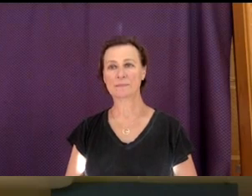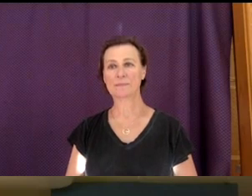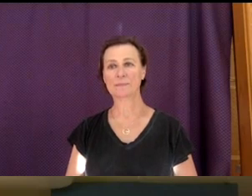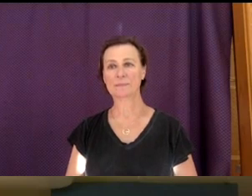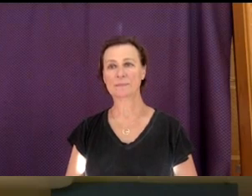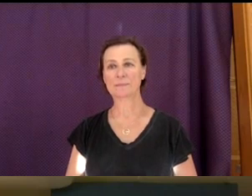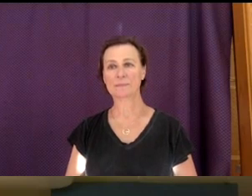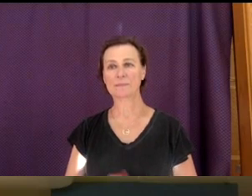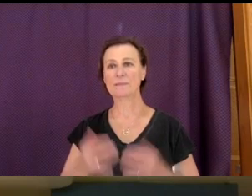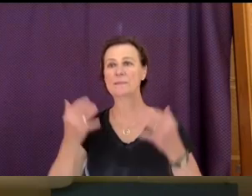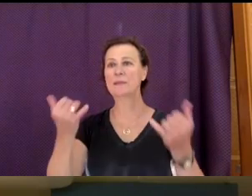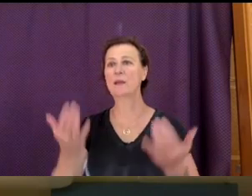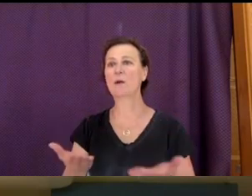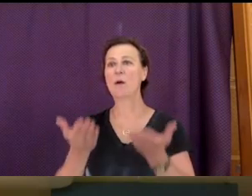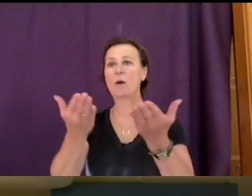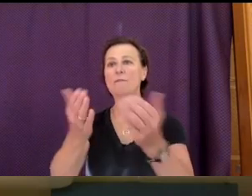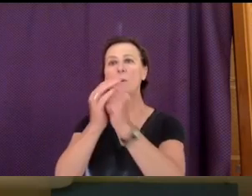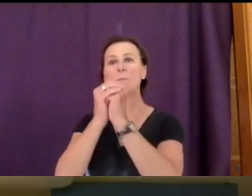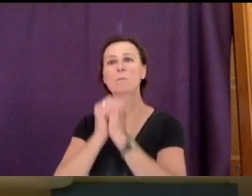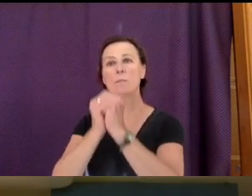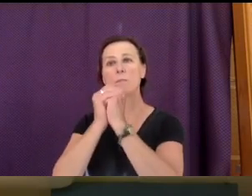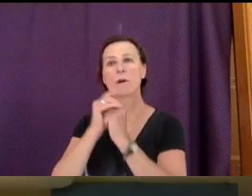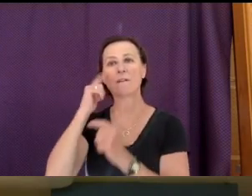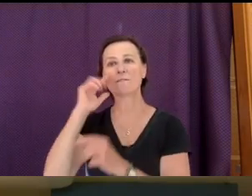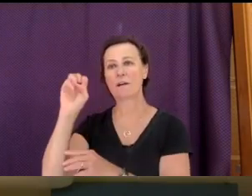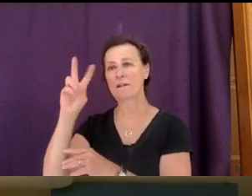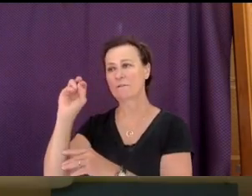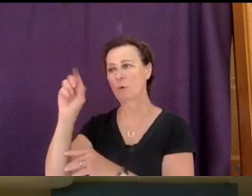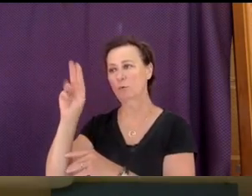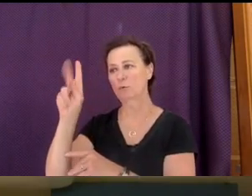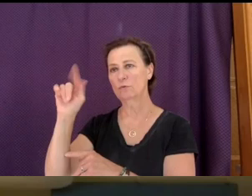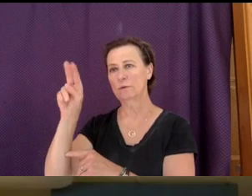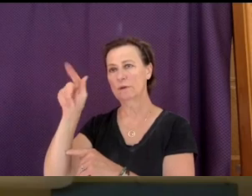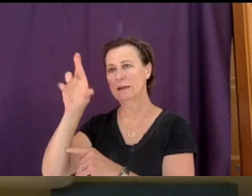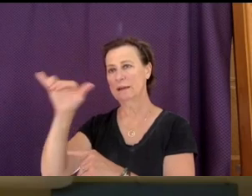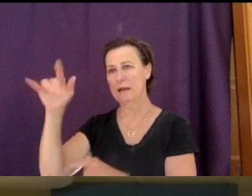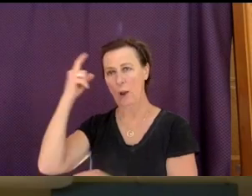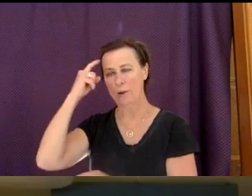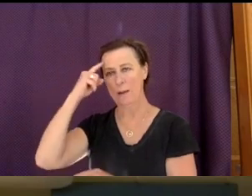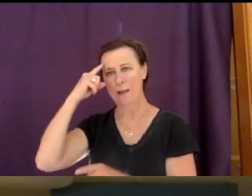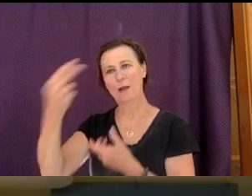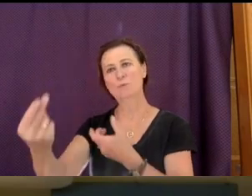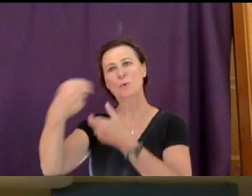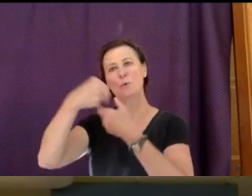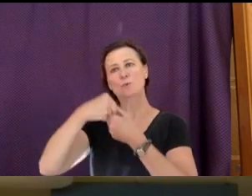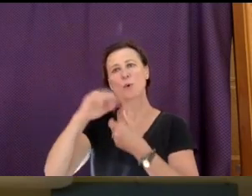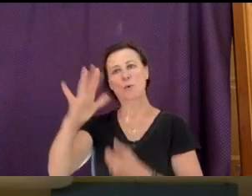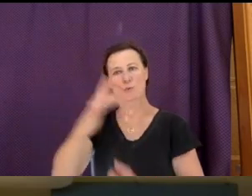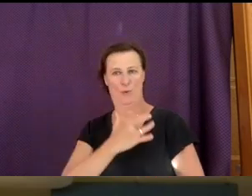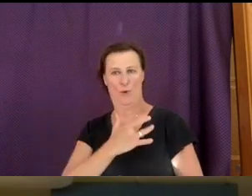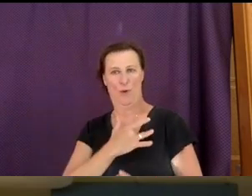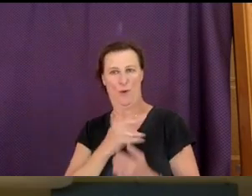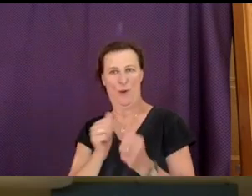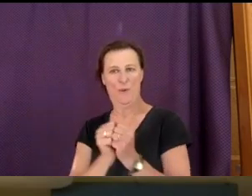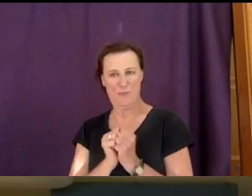And I would offer a prayer for evolutionary mind, and I invite you to join your heart with mine if you are so moved.